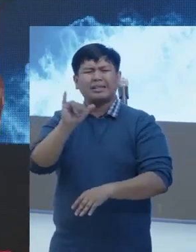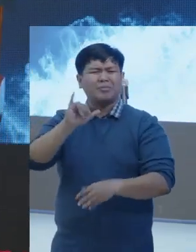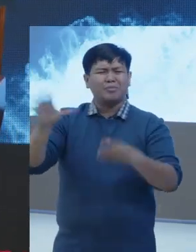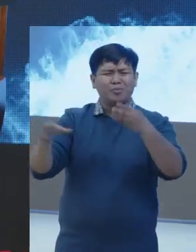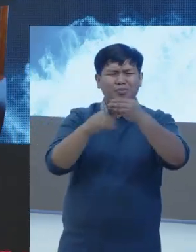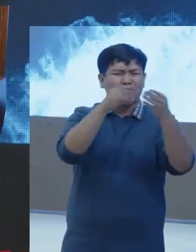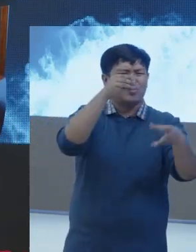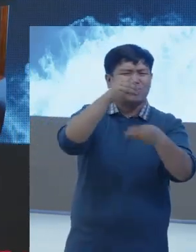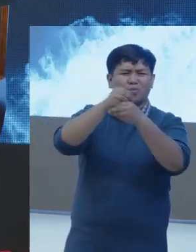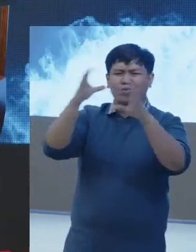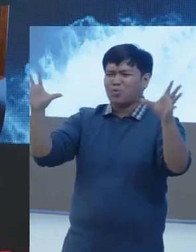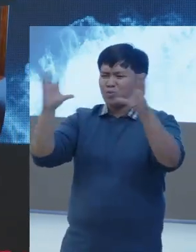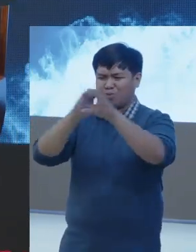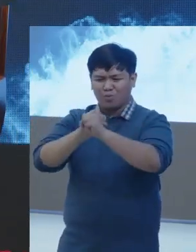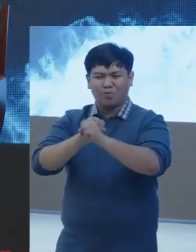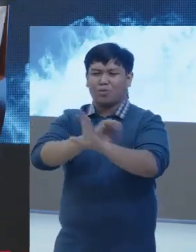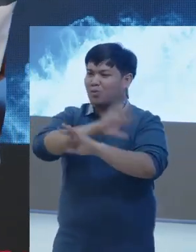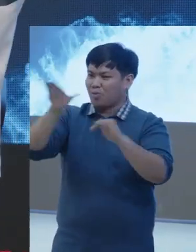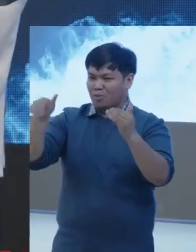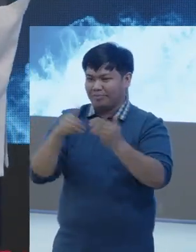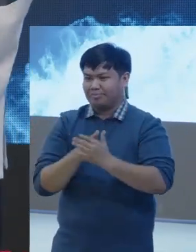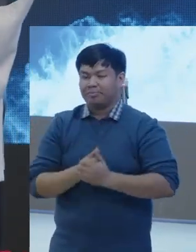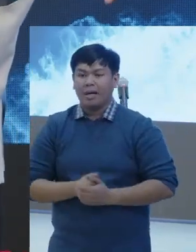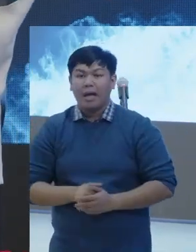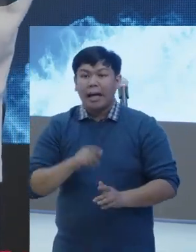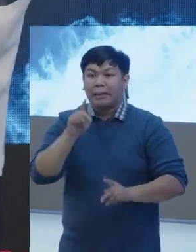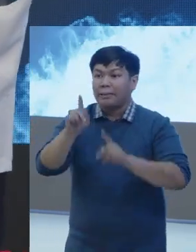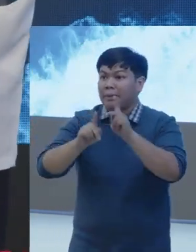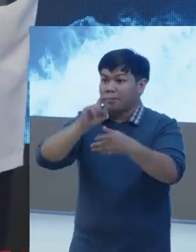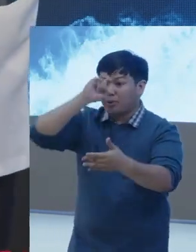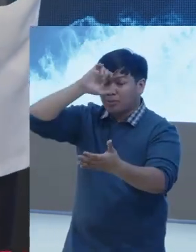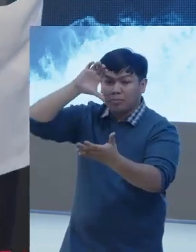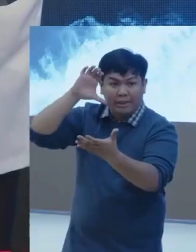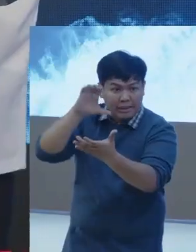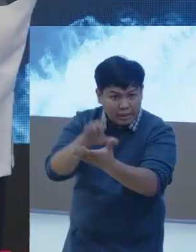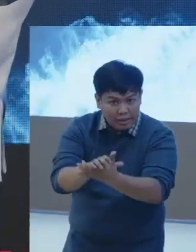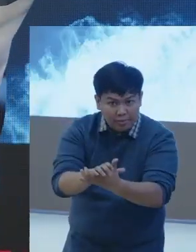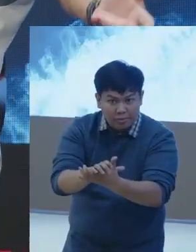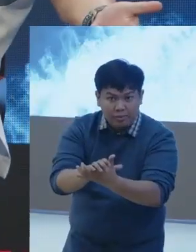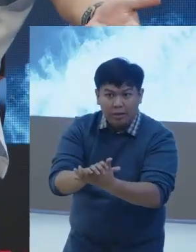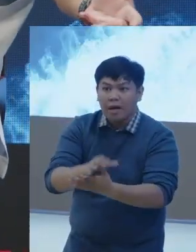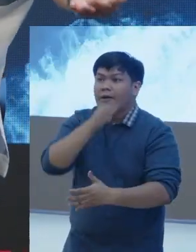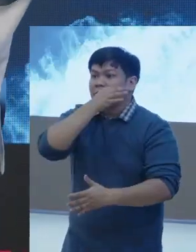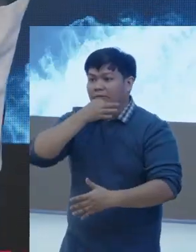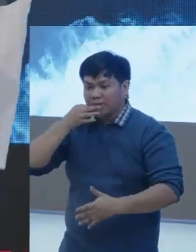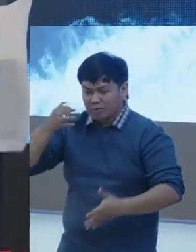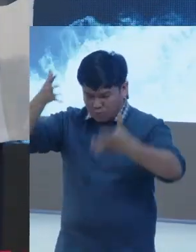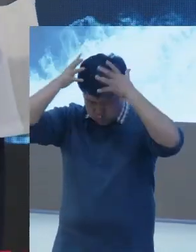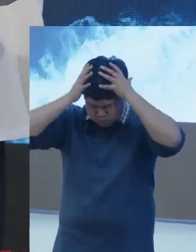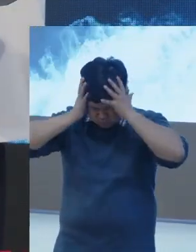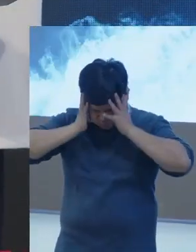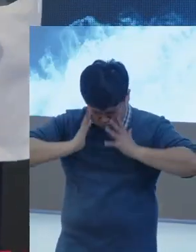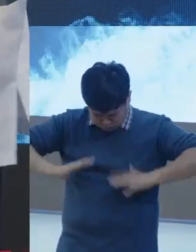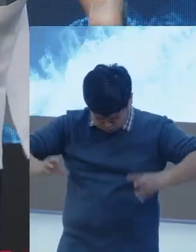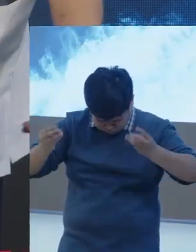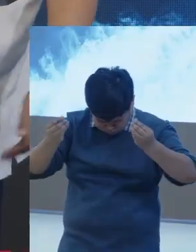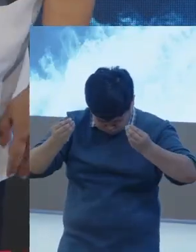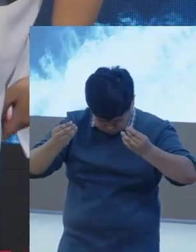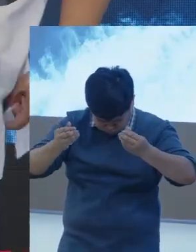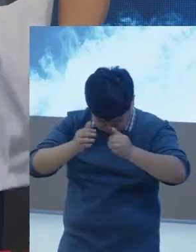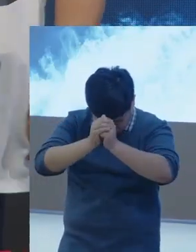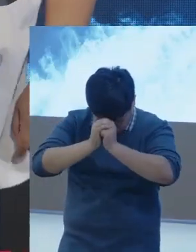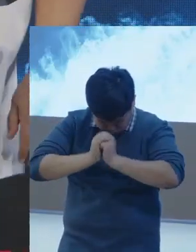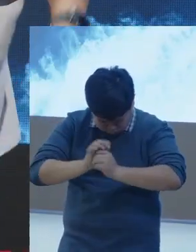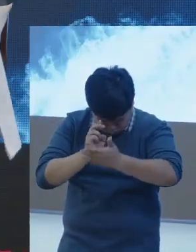buod. No? The people of Nineveh believed God. They called for a fast, put on sackcloth, from the greatest of them to the least of